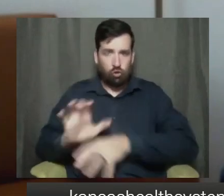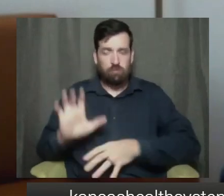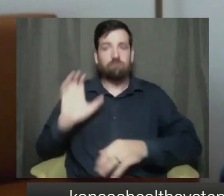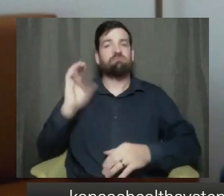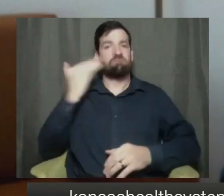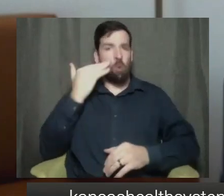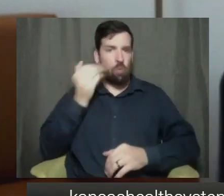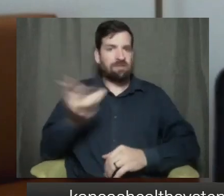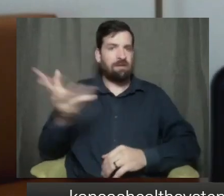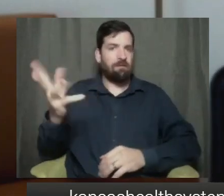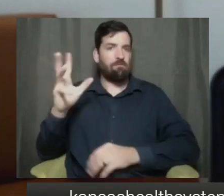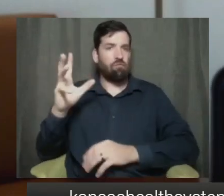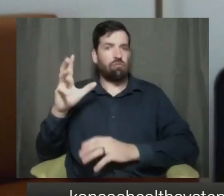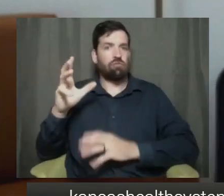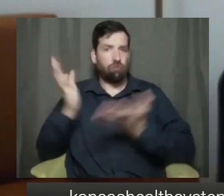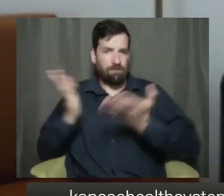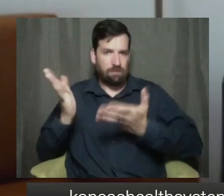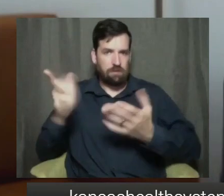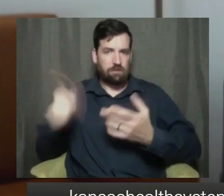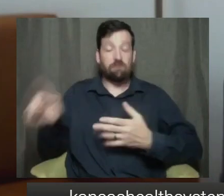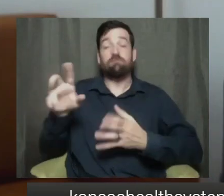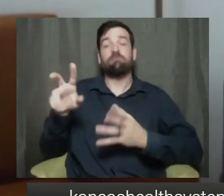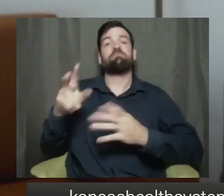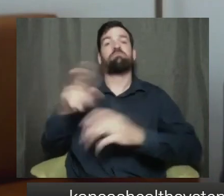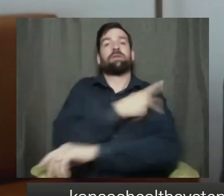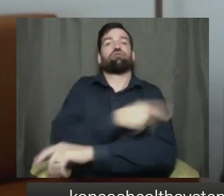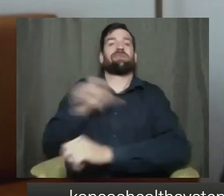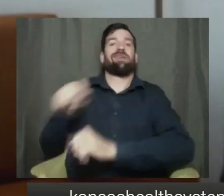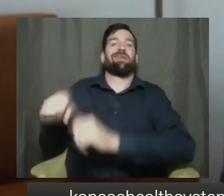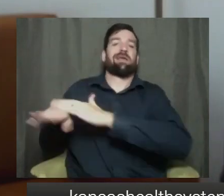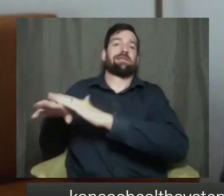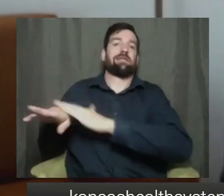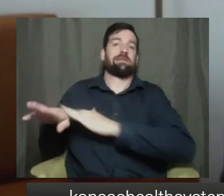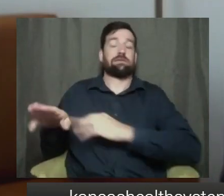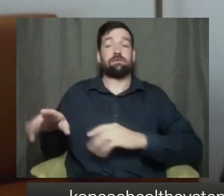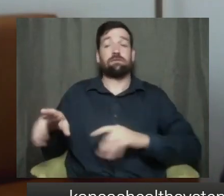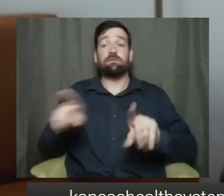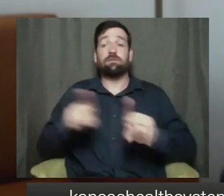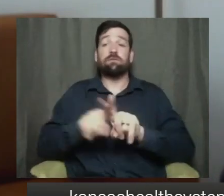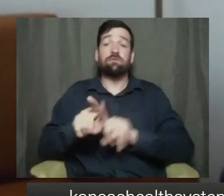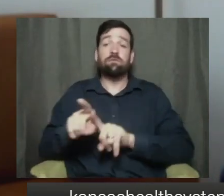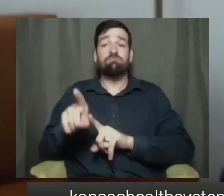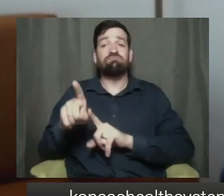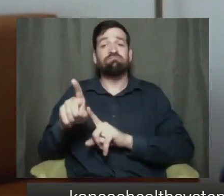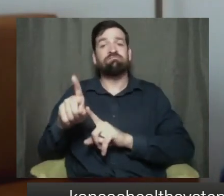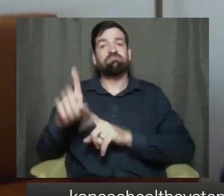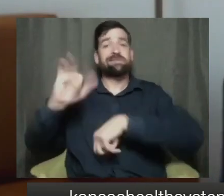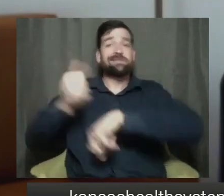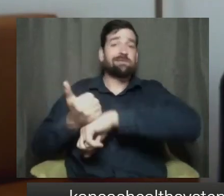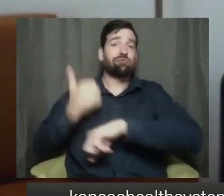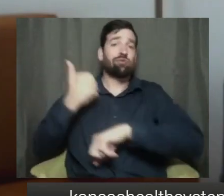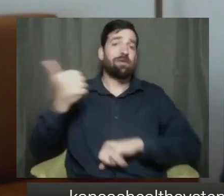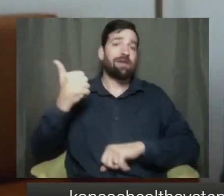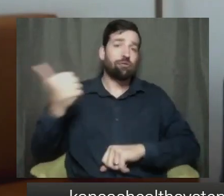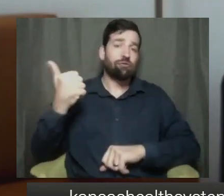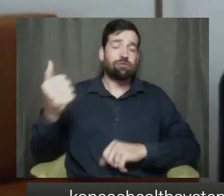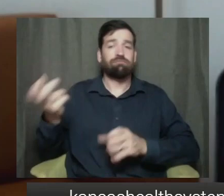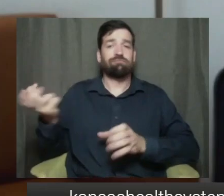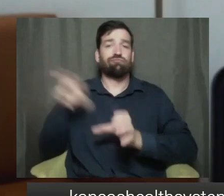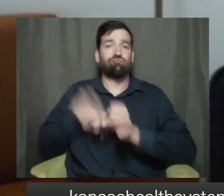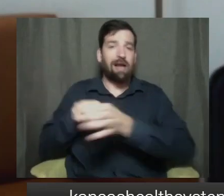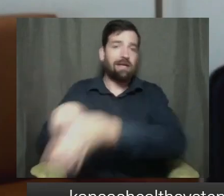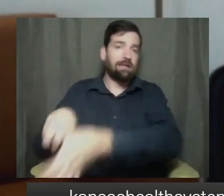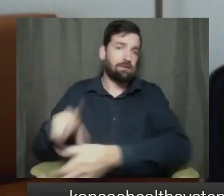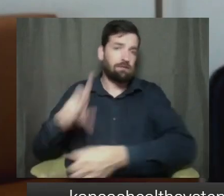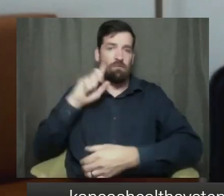the community that patients can access, and it even goes as far as lining up transportation for them or rides for them to get to